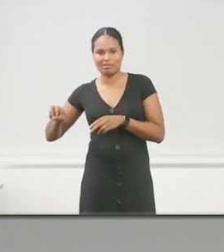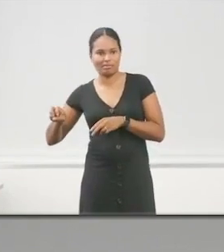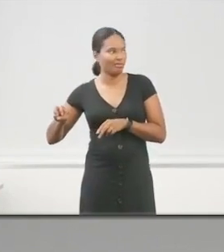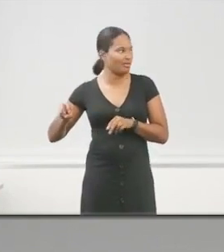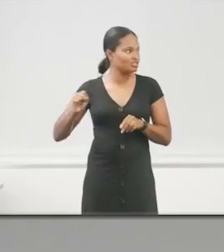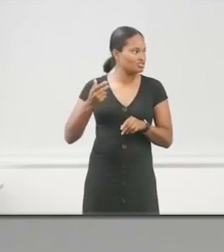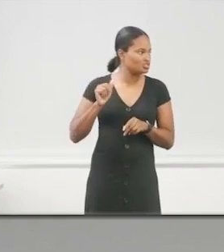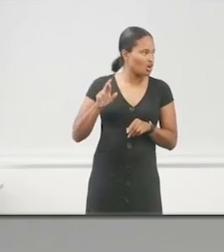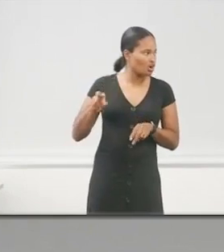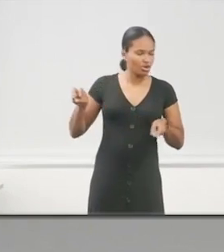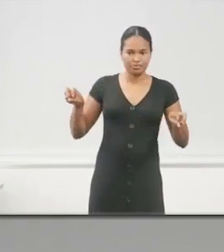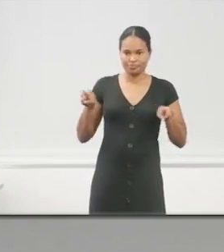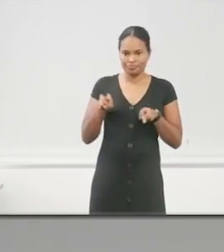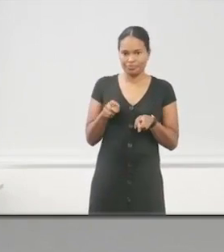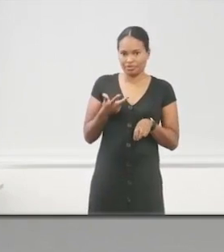sit down?